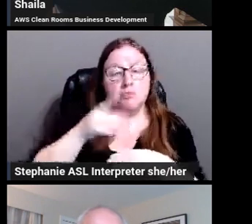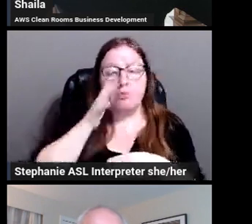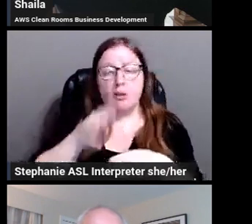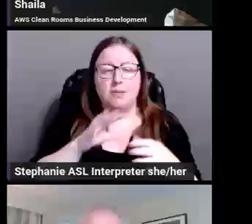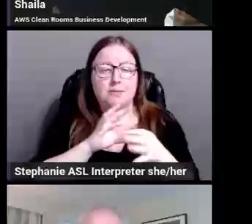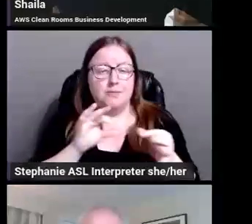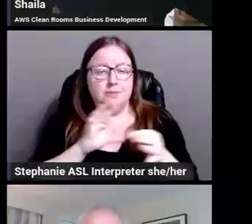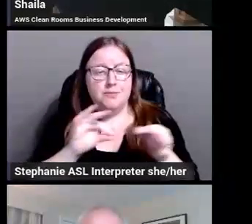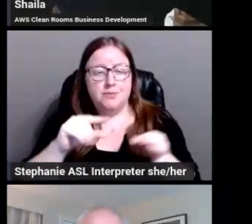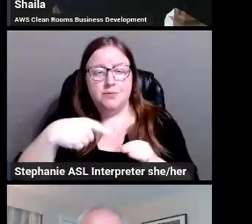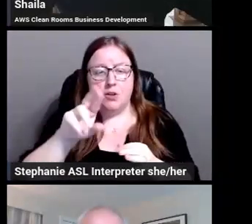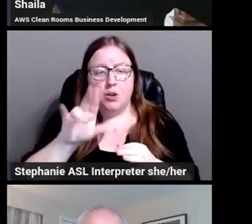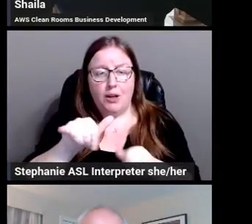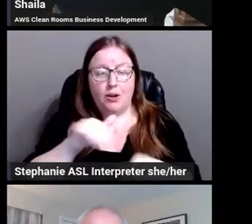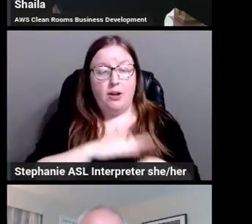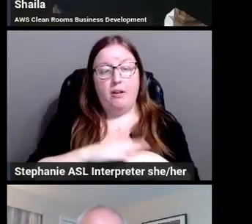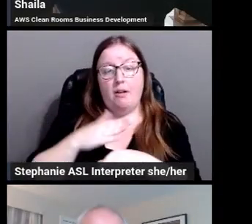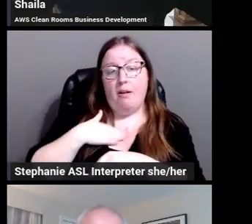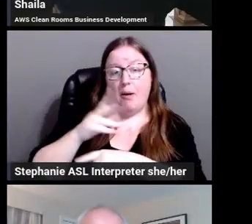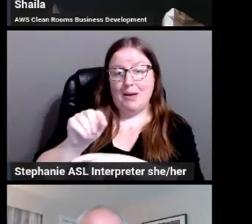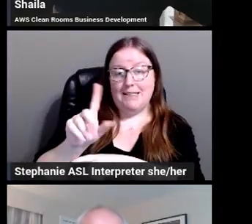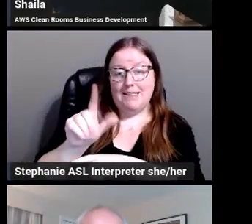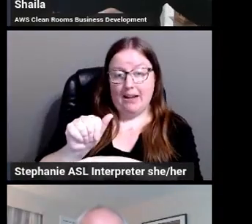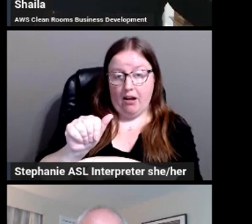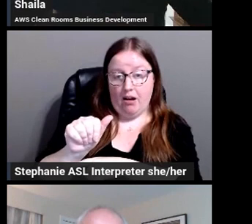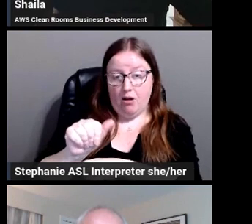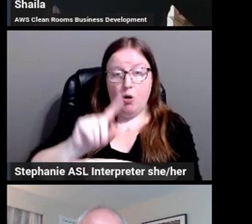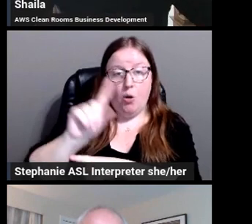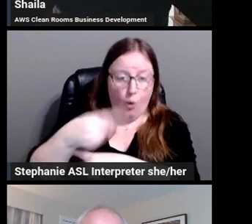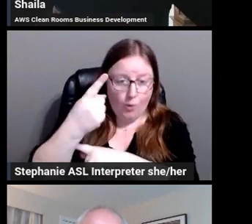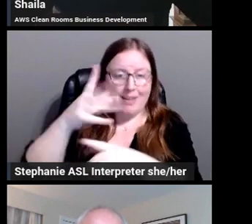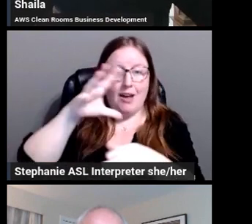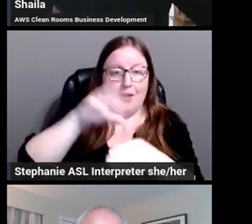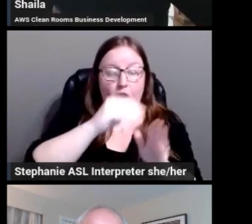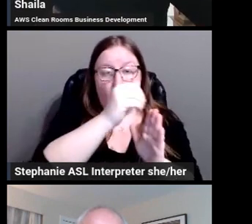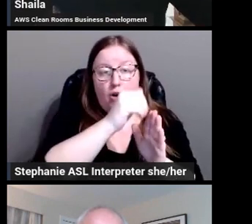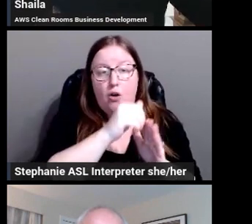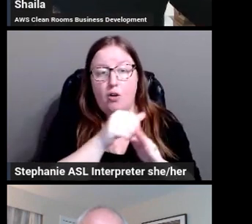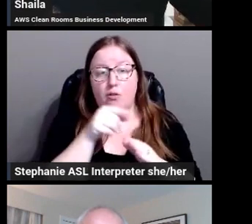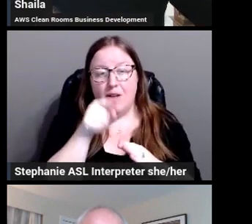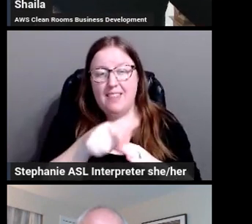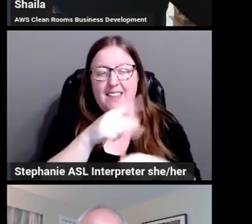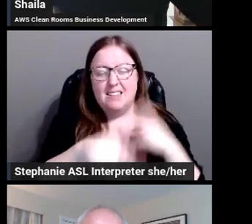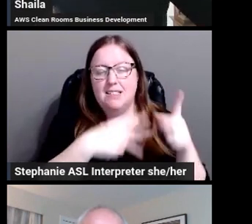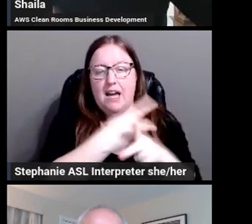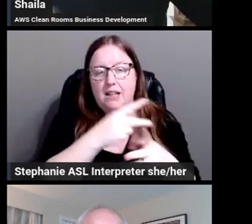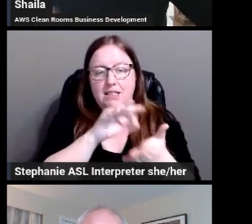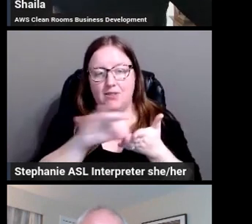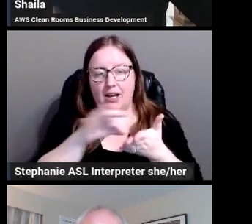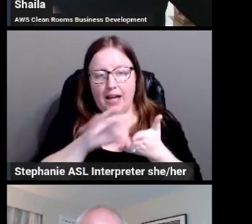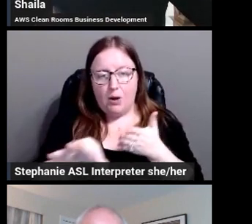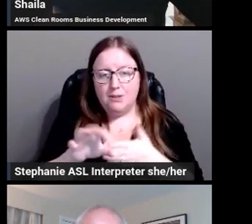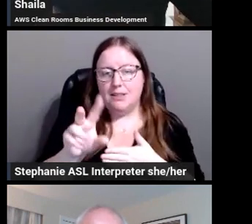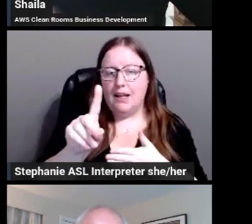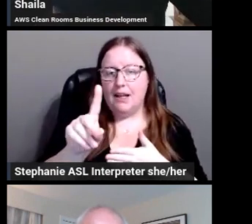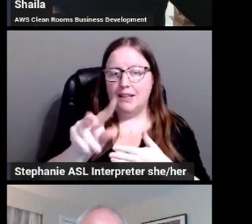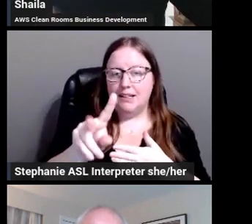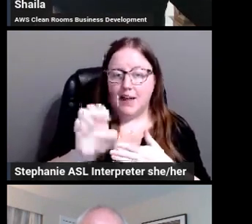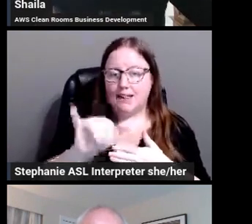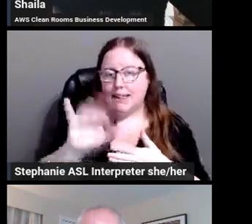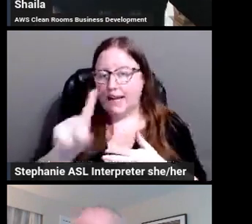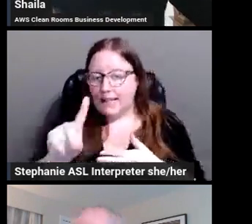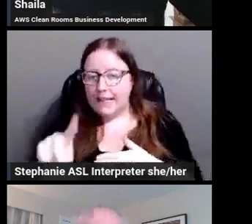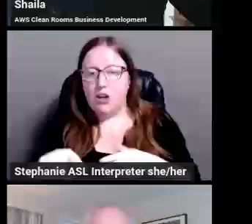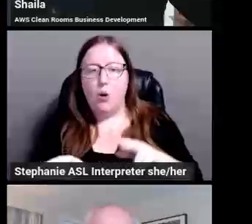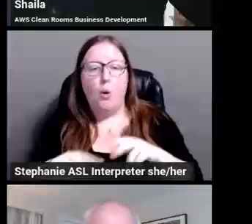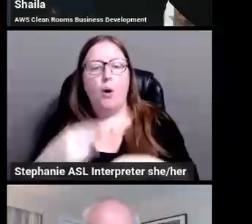queries written on my data can only involve a count of these kind of columns, like a device ID or a hashed email,